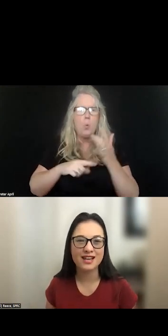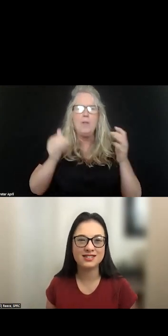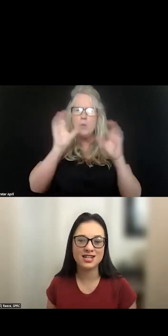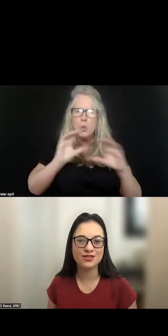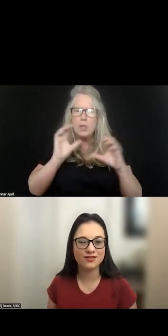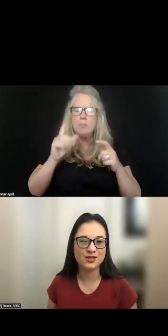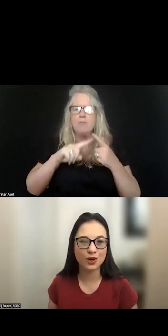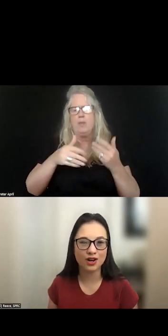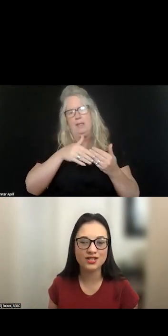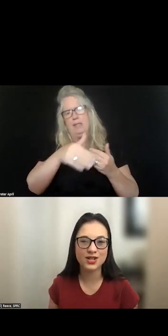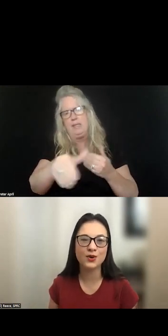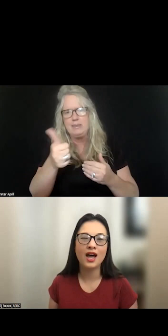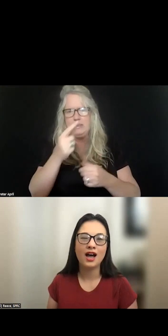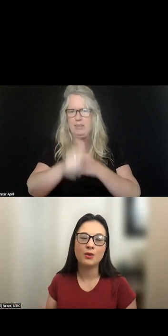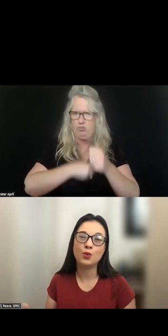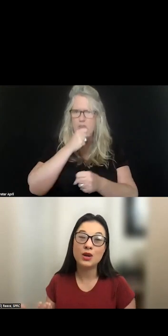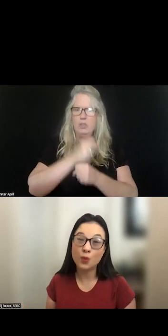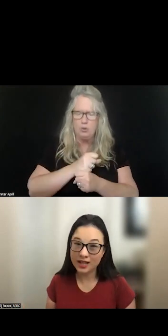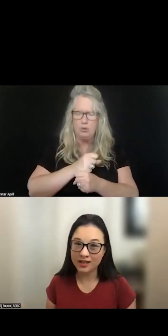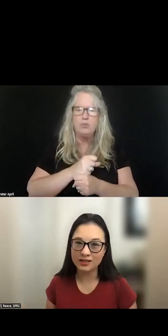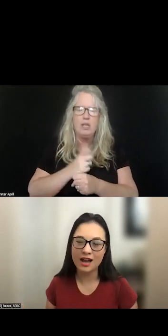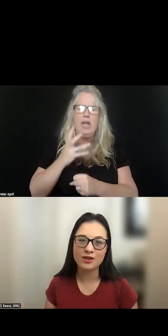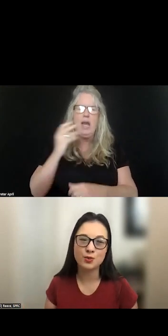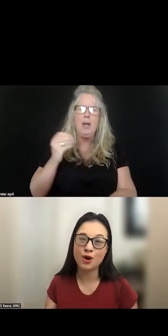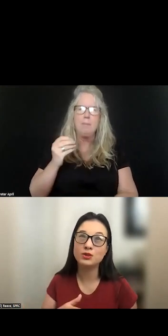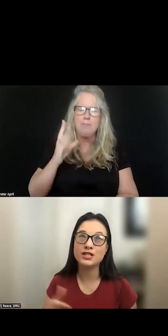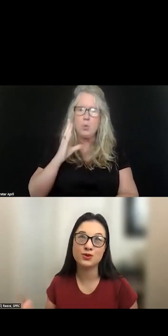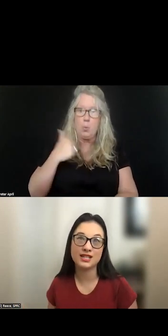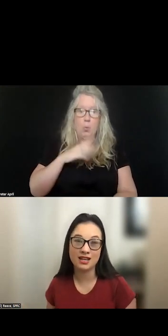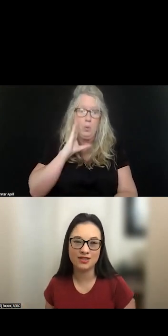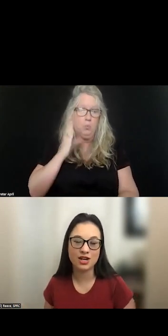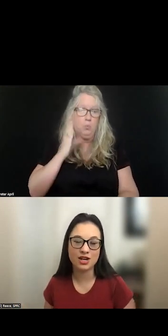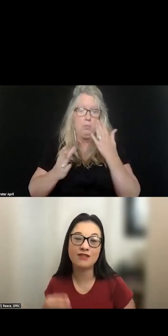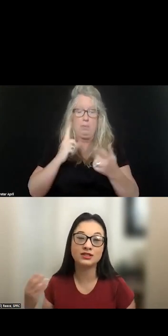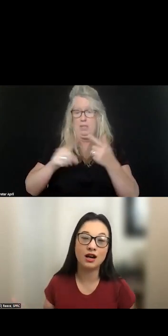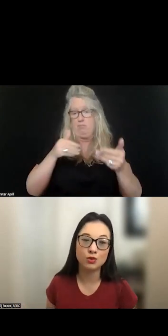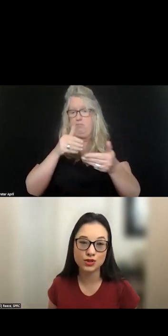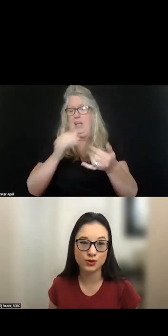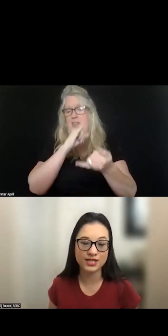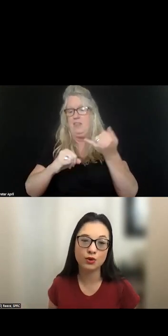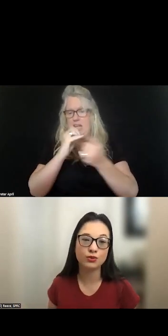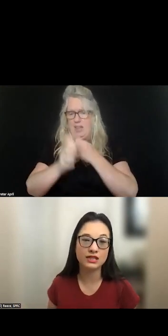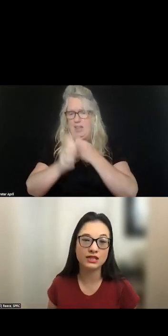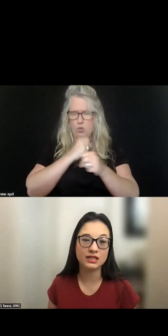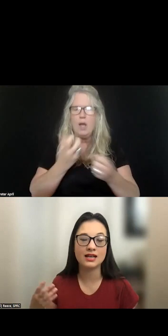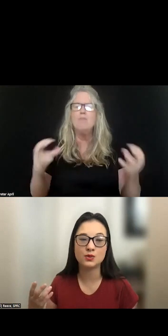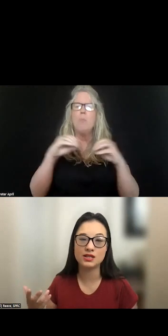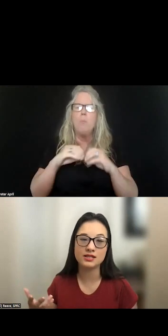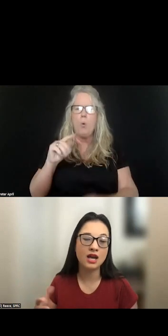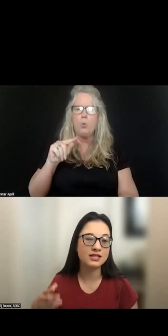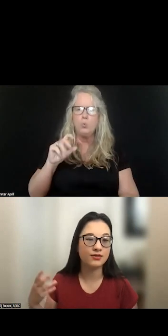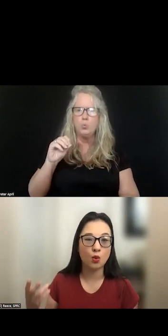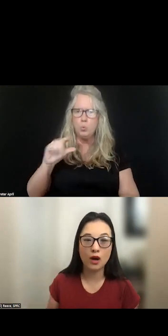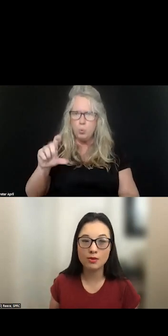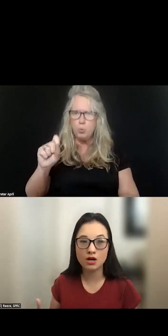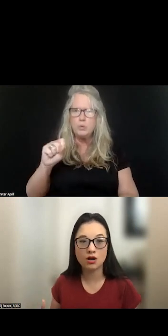the next 10 years of this work. So we will probably towards the end of the year have a lot more tools that we're releasing, as well